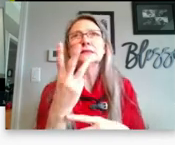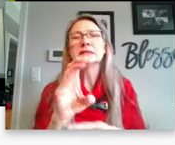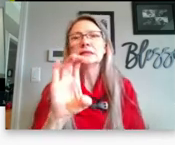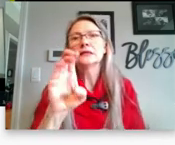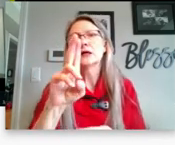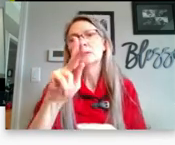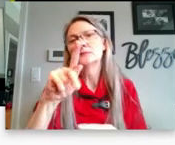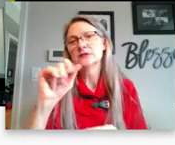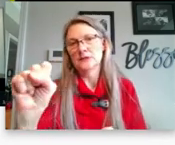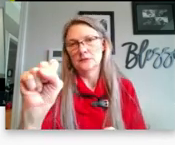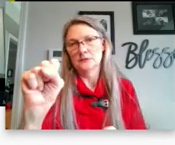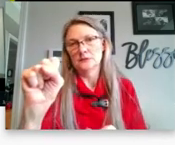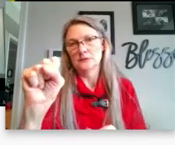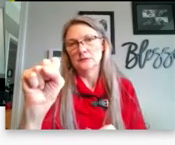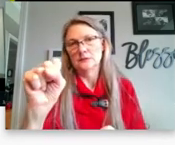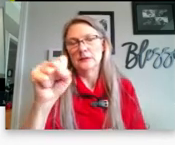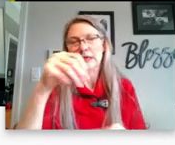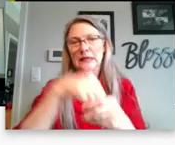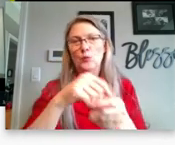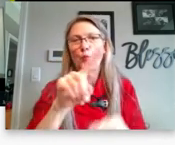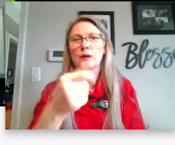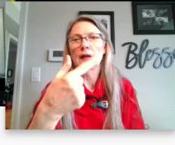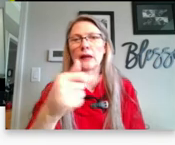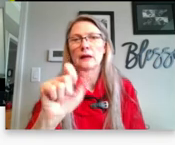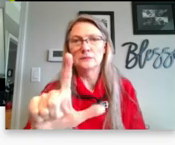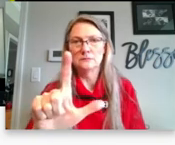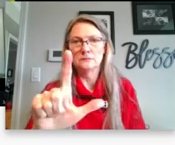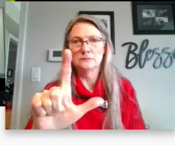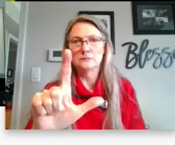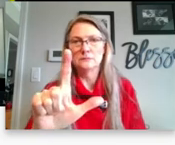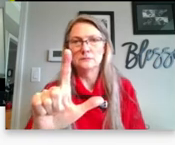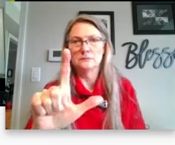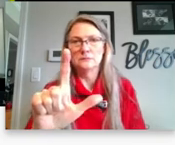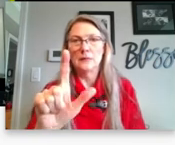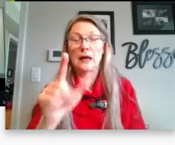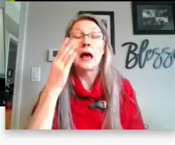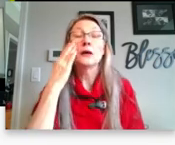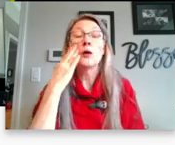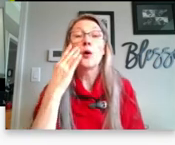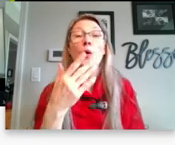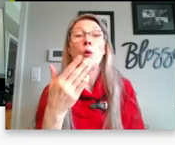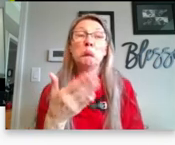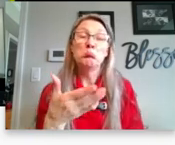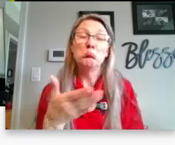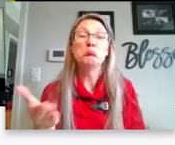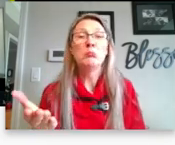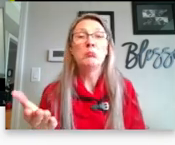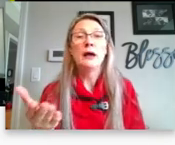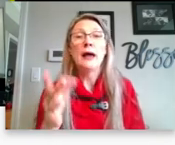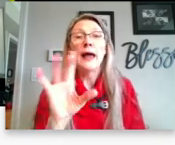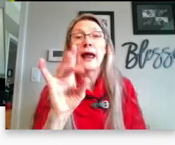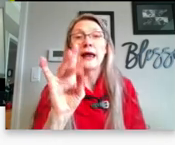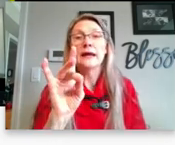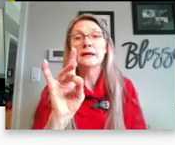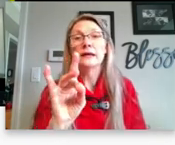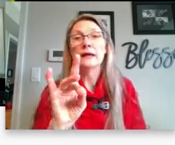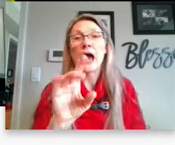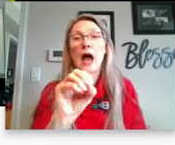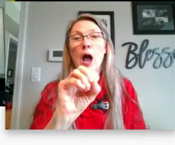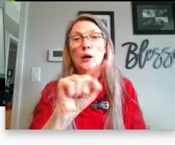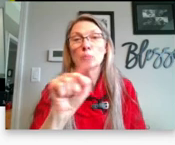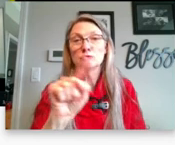cups in 1 gallon, and then I know that there are 8 fluid